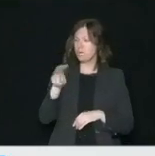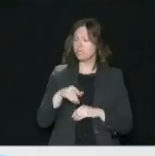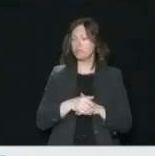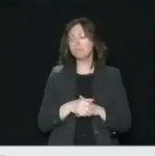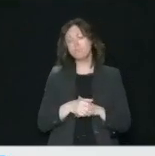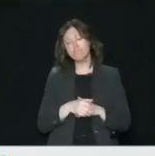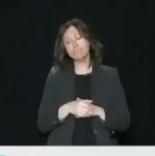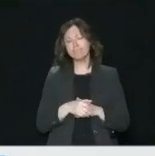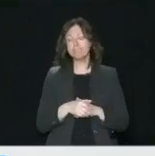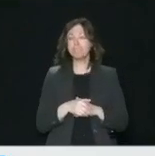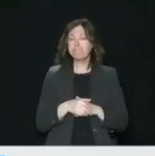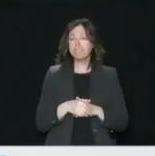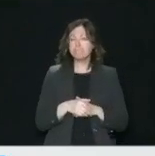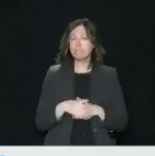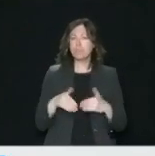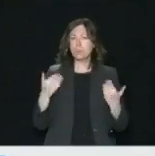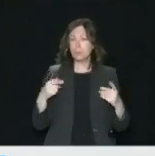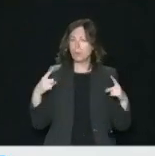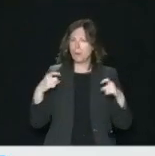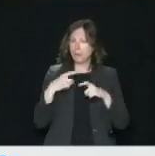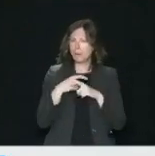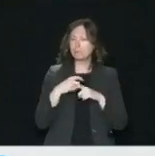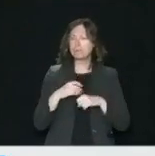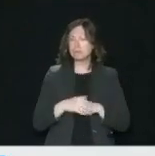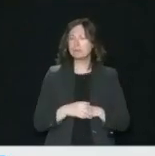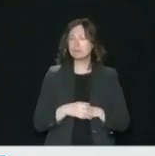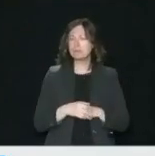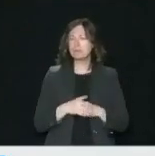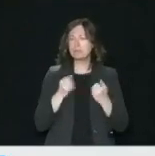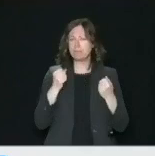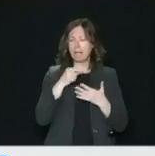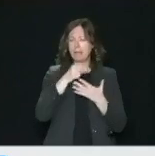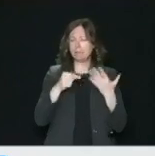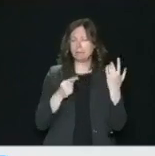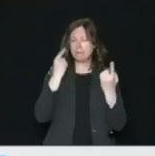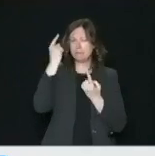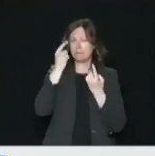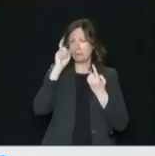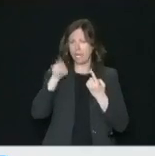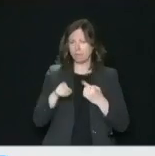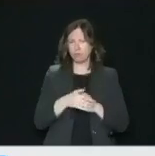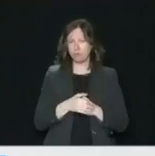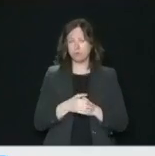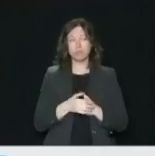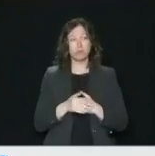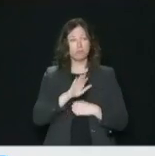recognize participants. We will try. Olivier, are you able to ask your question?